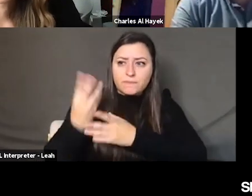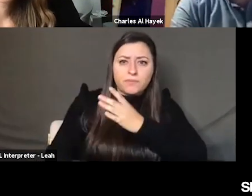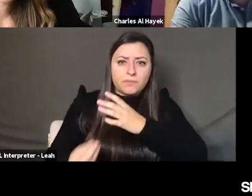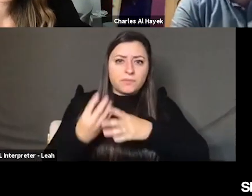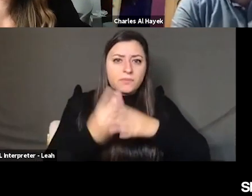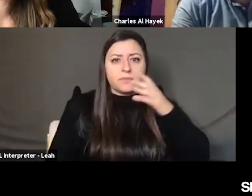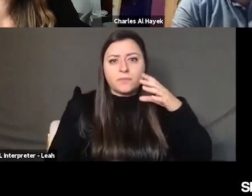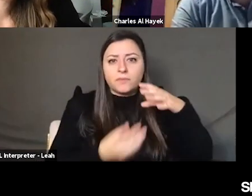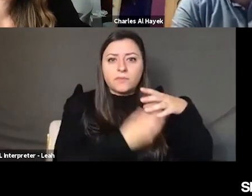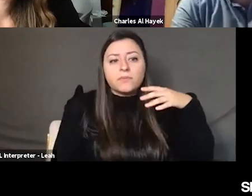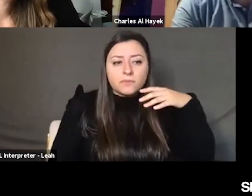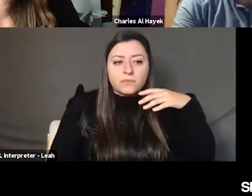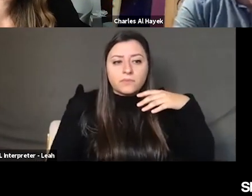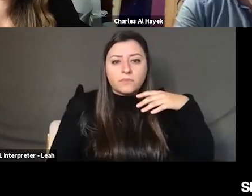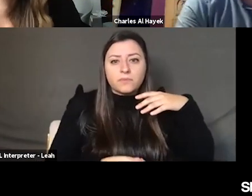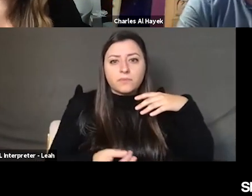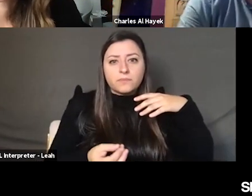from,